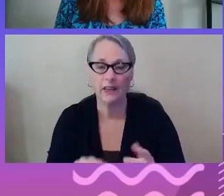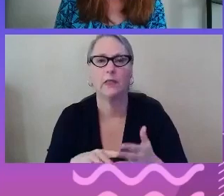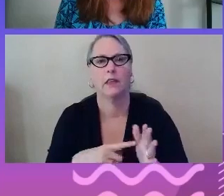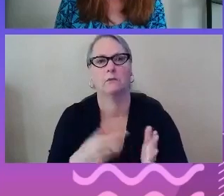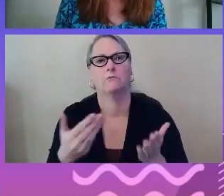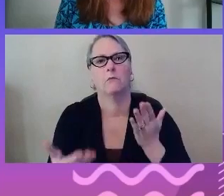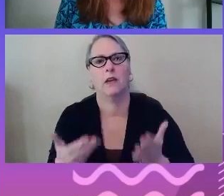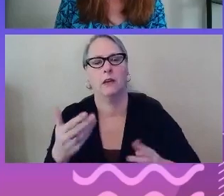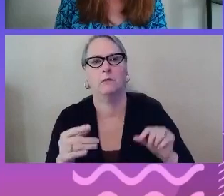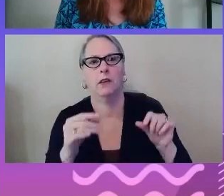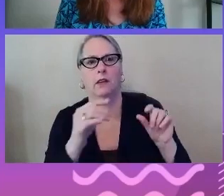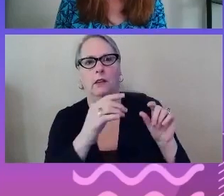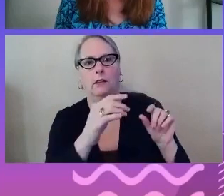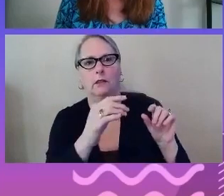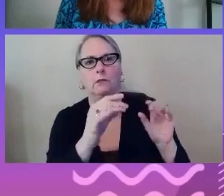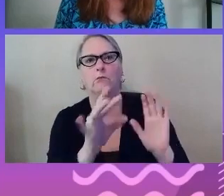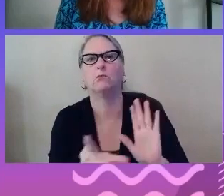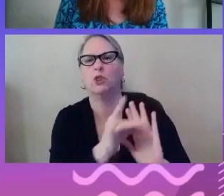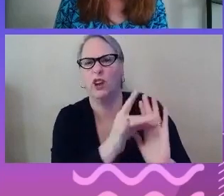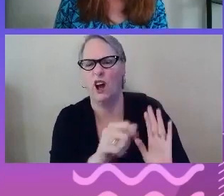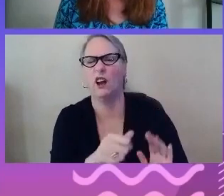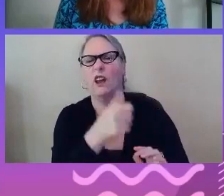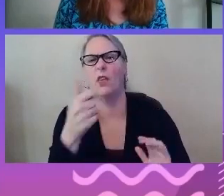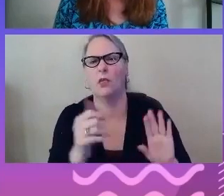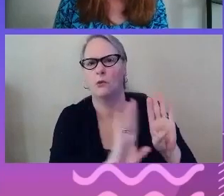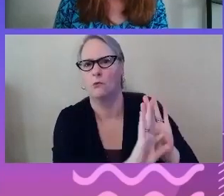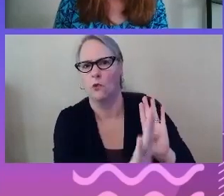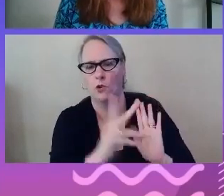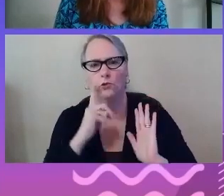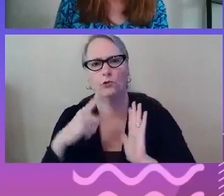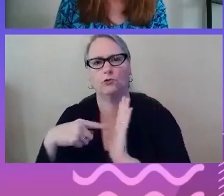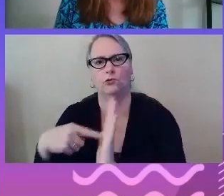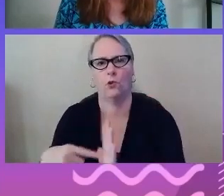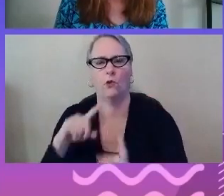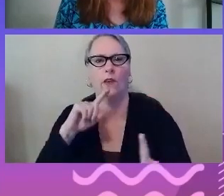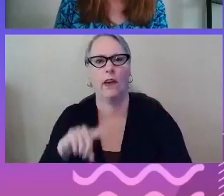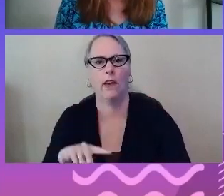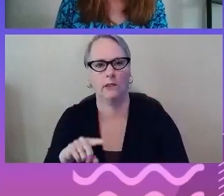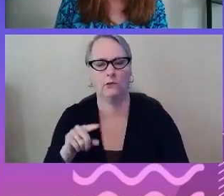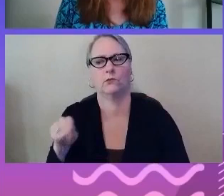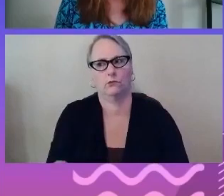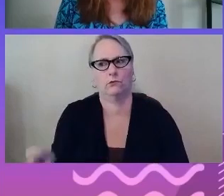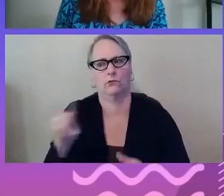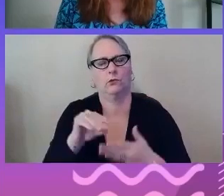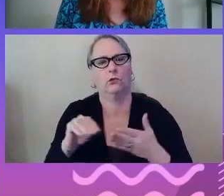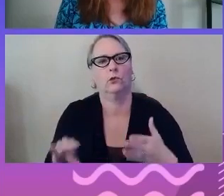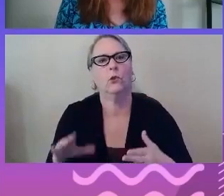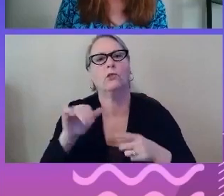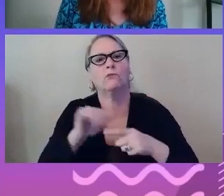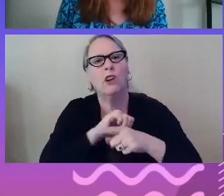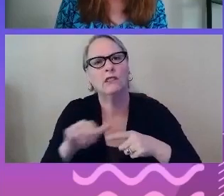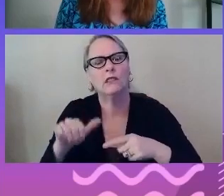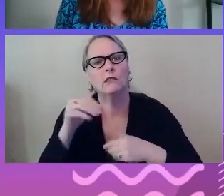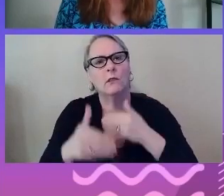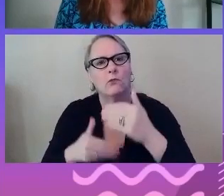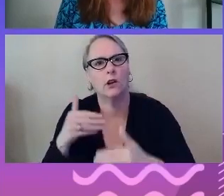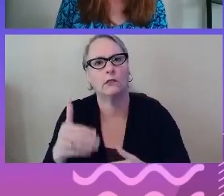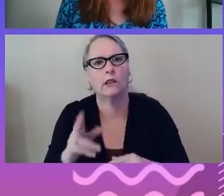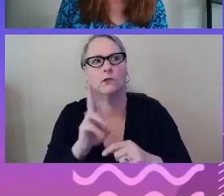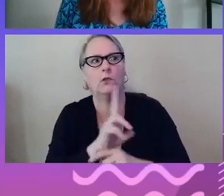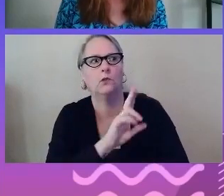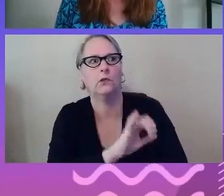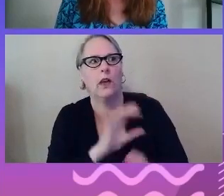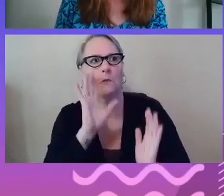that shows that this is the answer. So that way they're like really practicing that process of I'm using this picture to answer